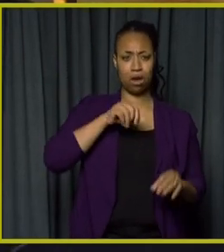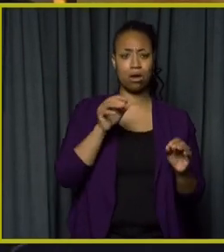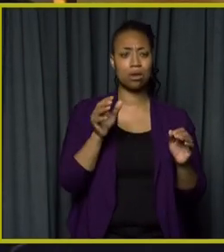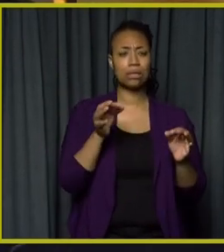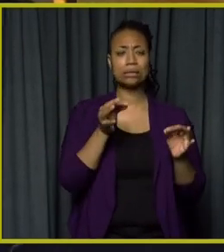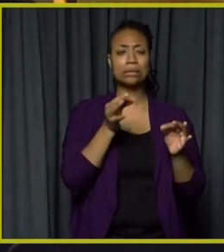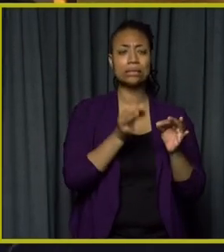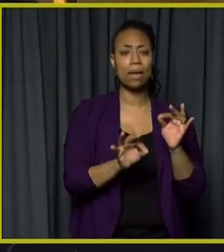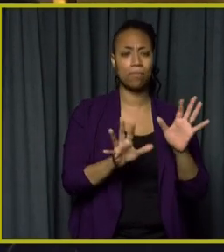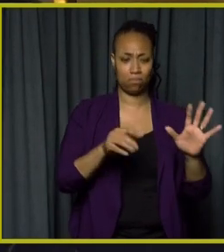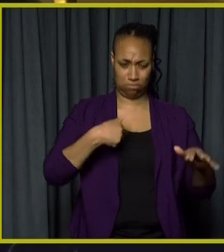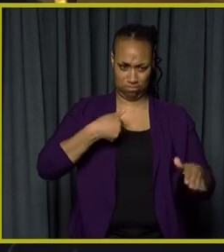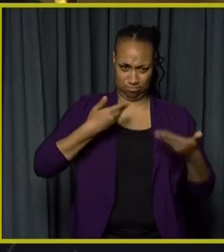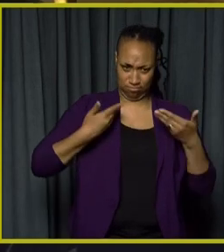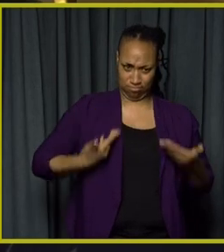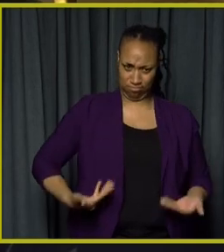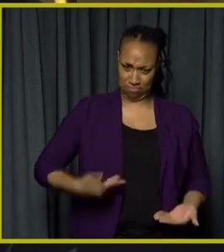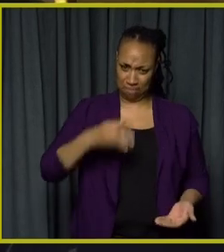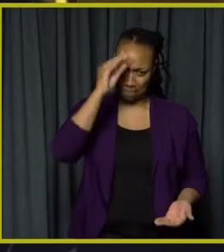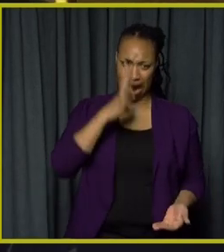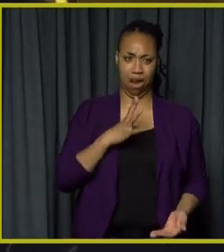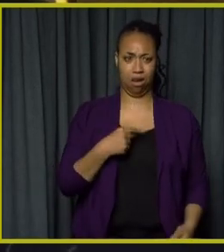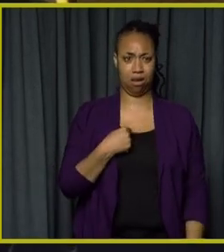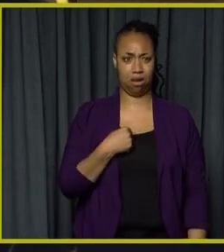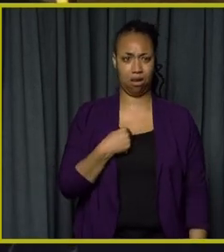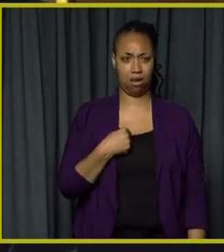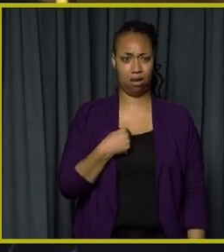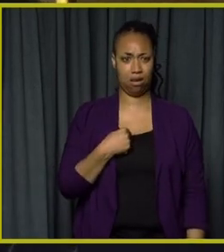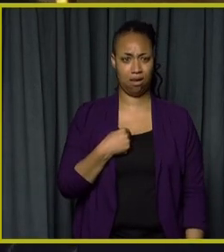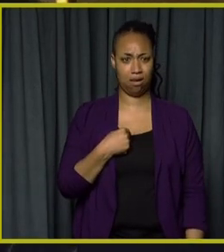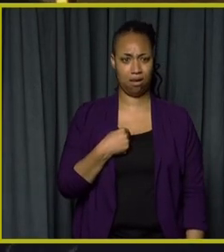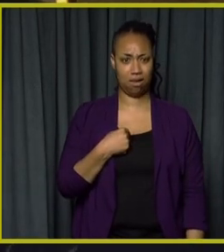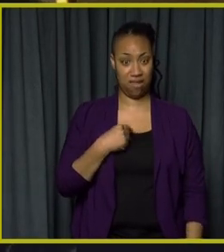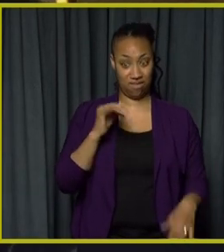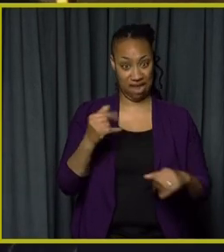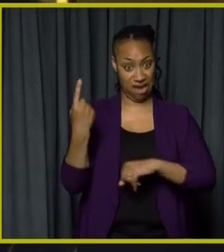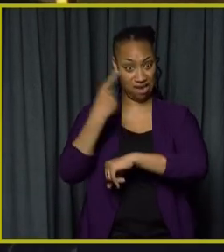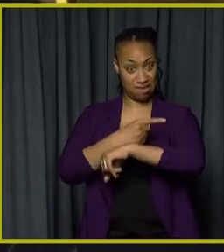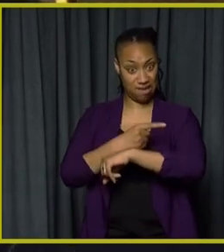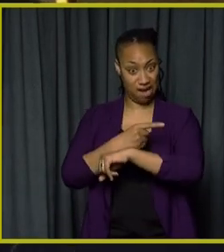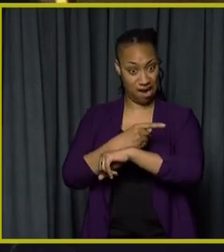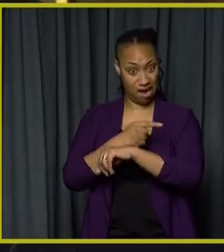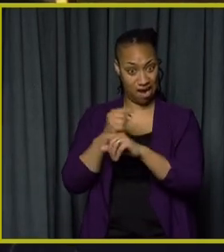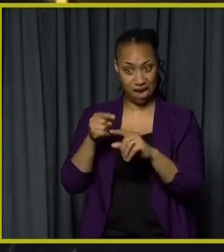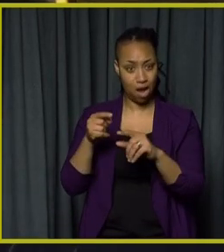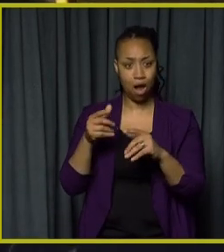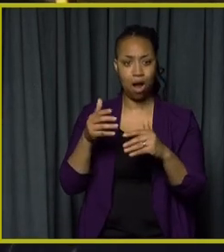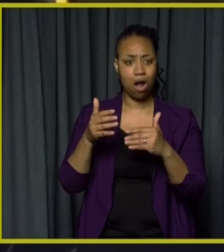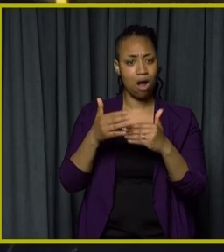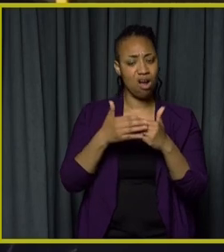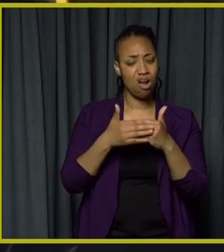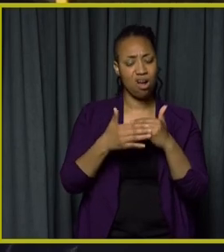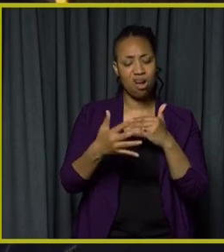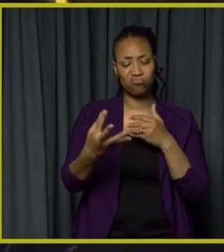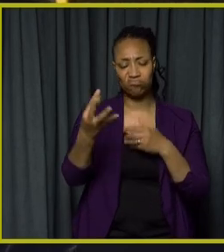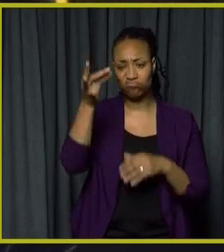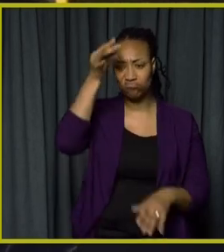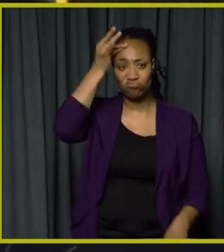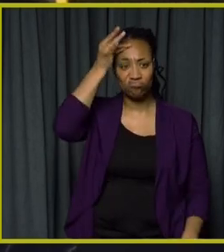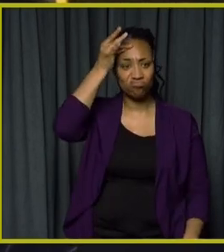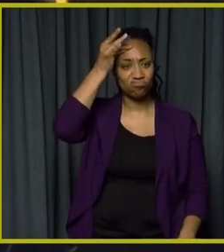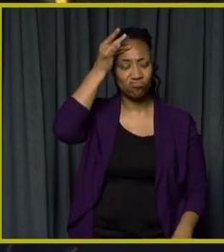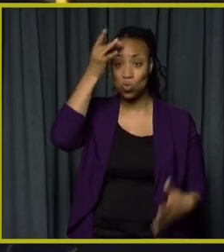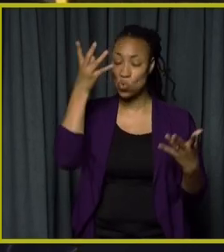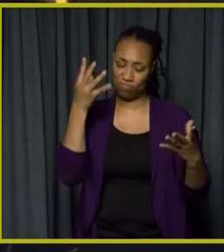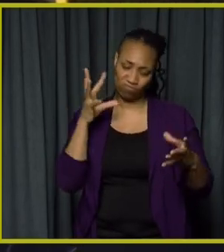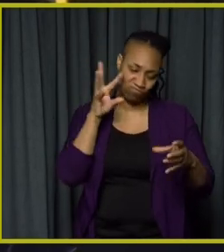man. To this day, and everything AFSCME members do to serve and strengthen our communities, especially amid this